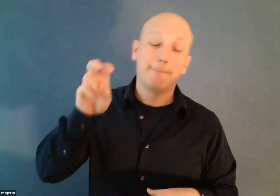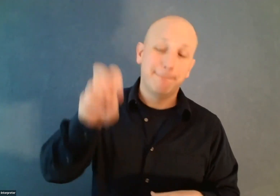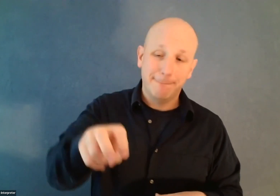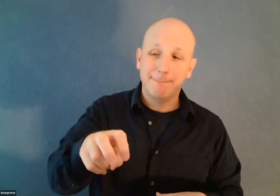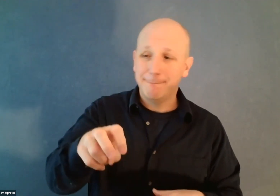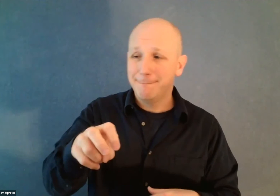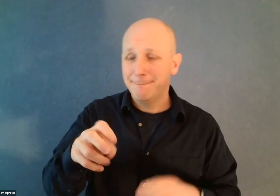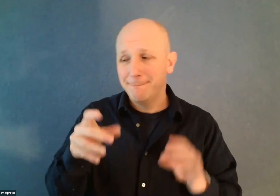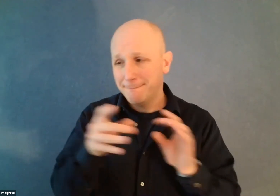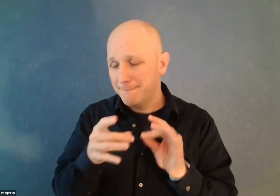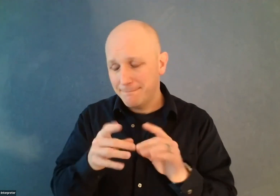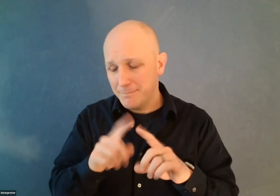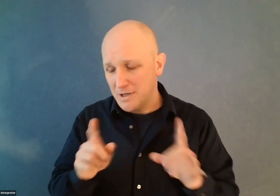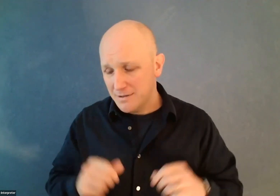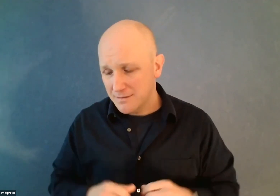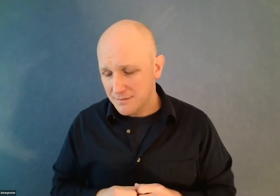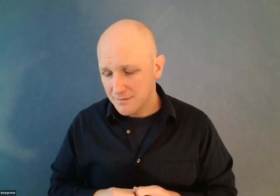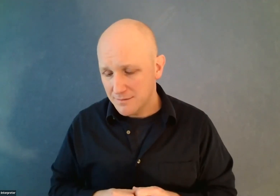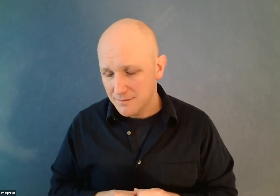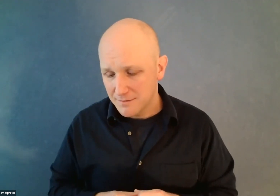just when I got the